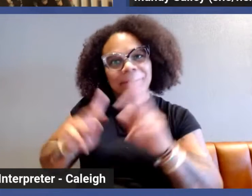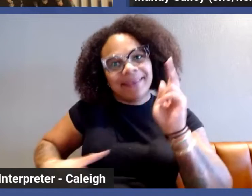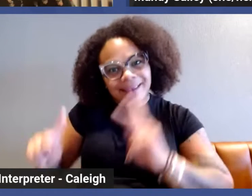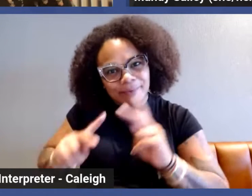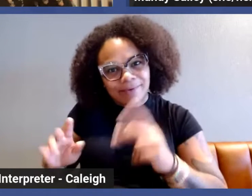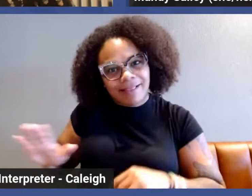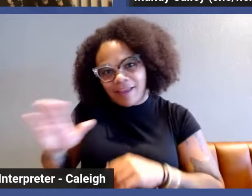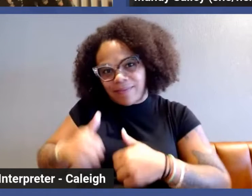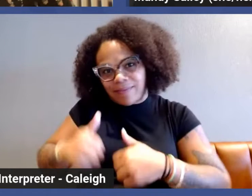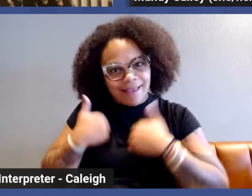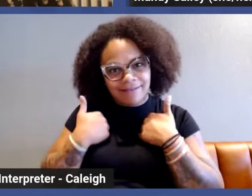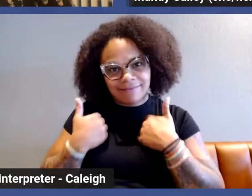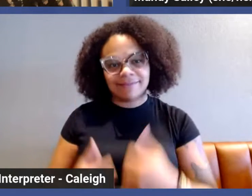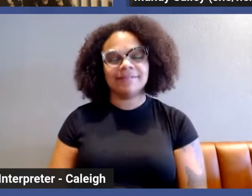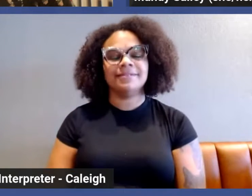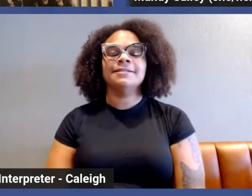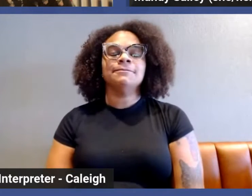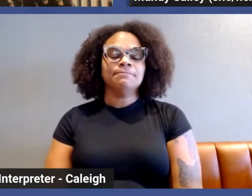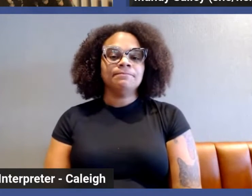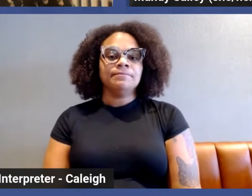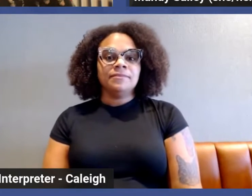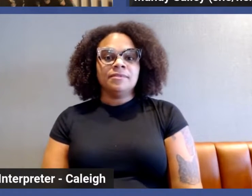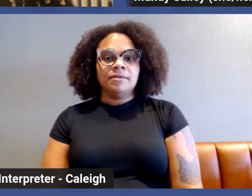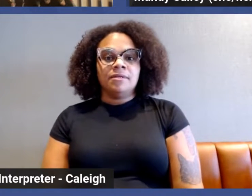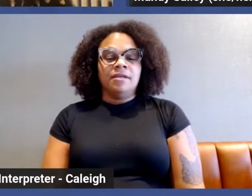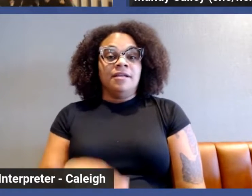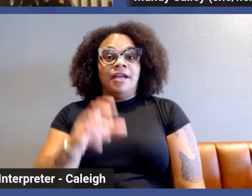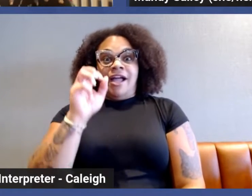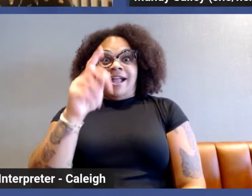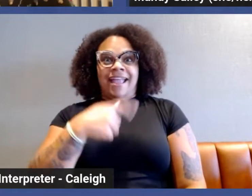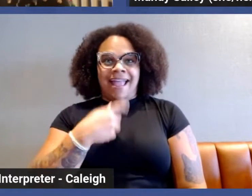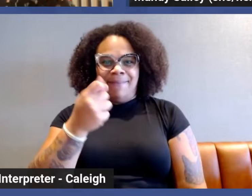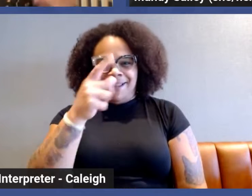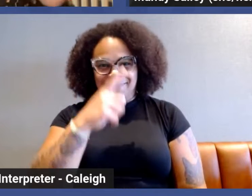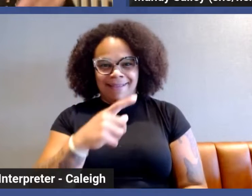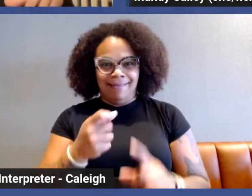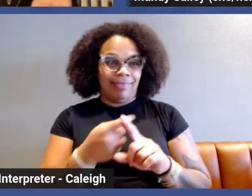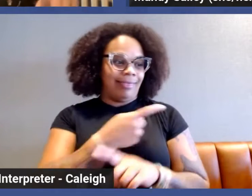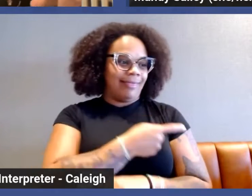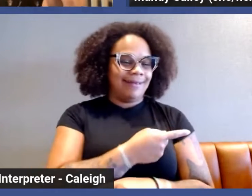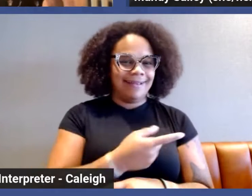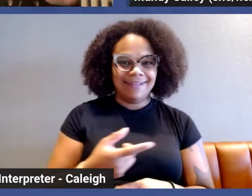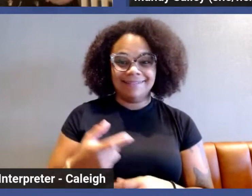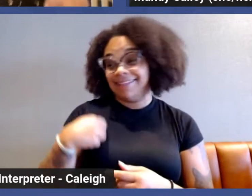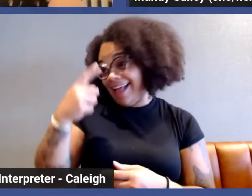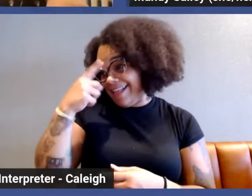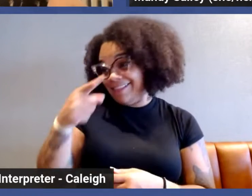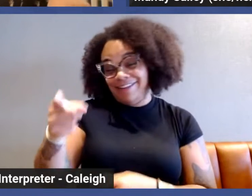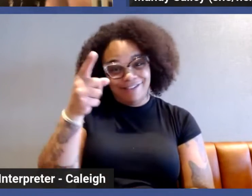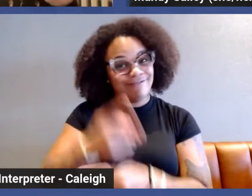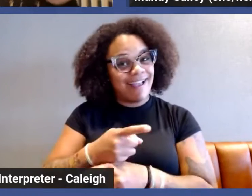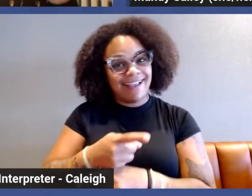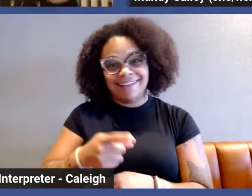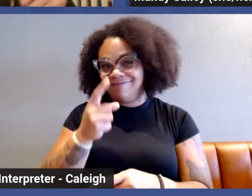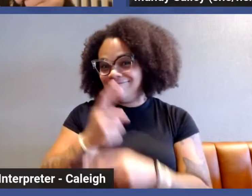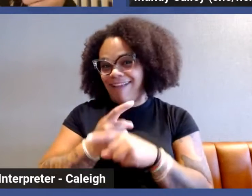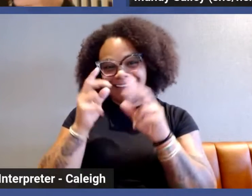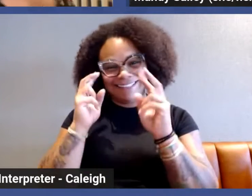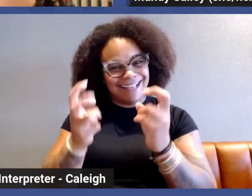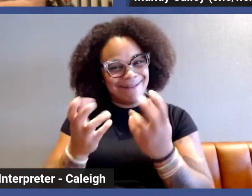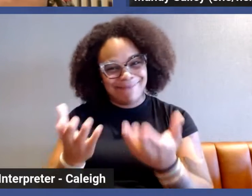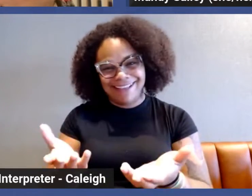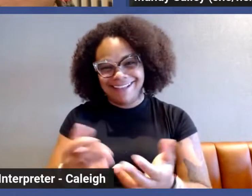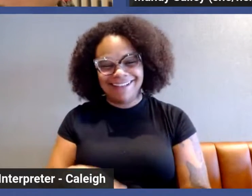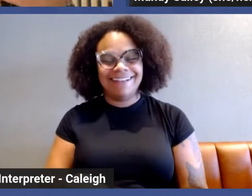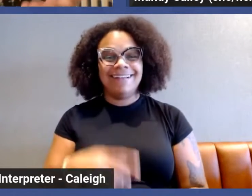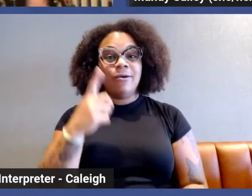that. So I'm getting a little off topic here. I mean, I think you're right on topic, because one of the